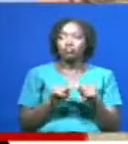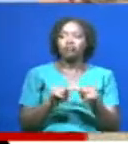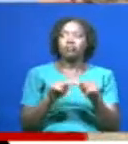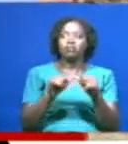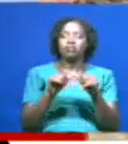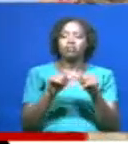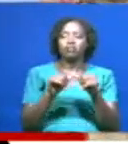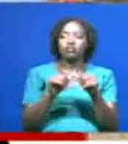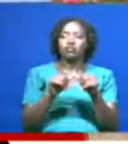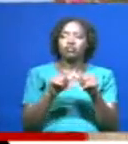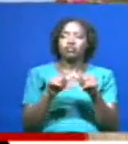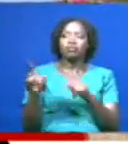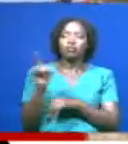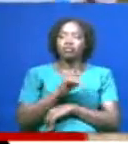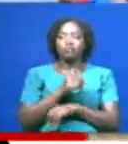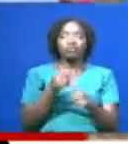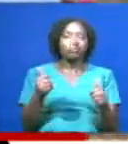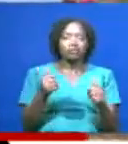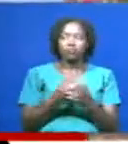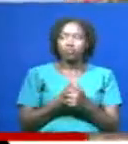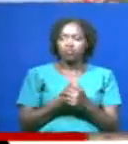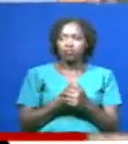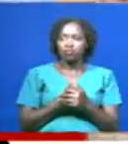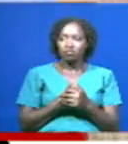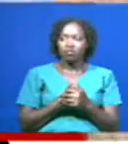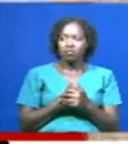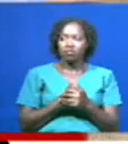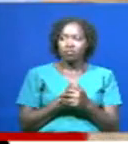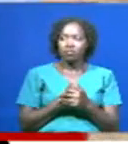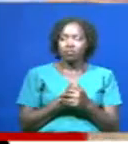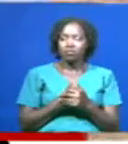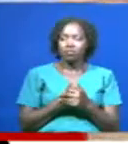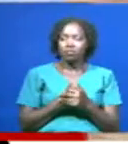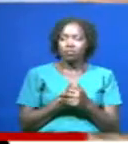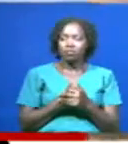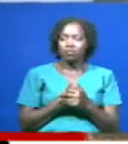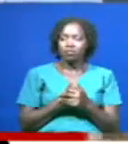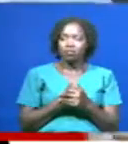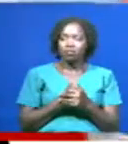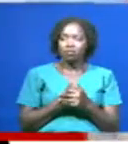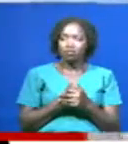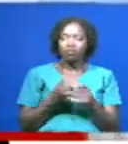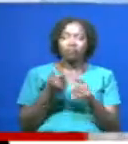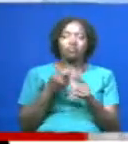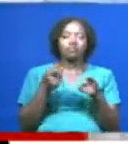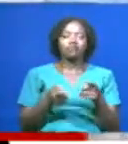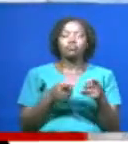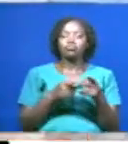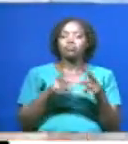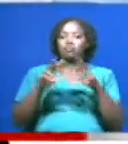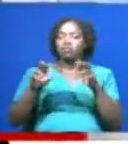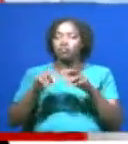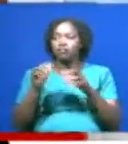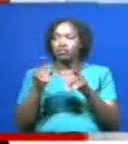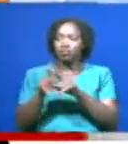the rest of the day. Wahome, there's nothing to worry about, but as from this point, I'll be doing a spot check also in